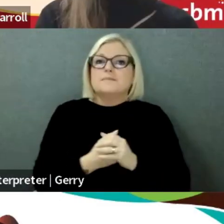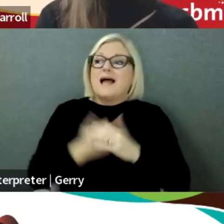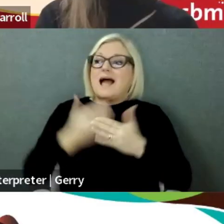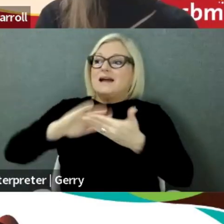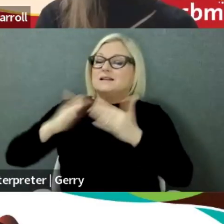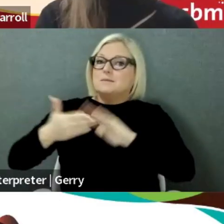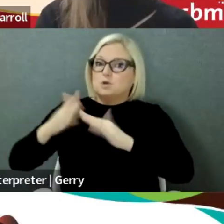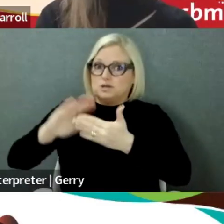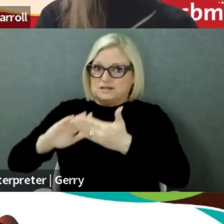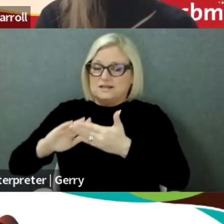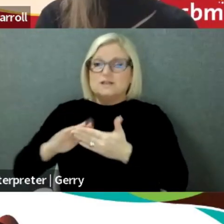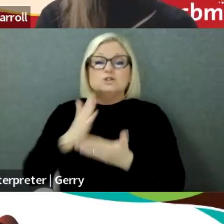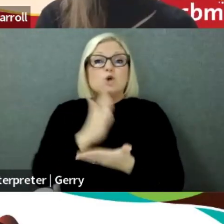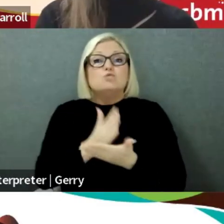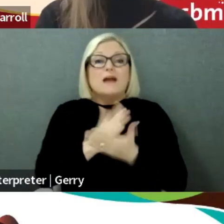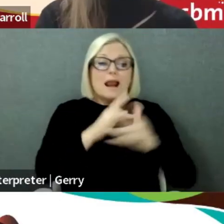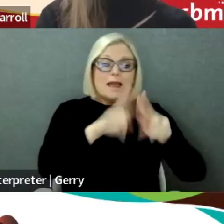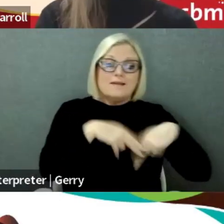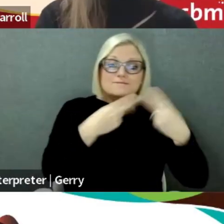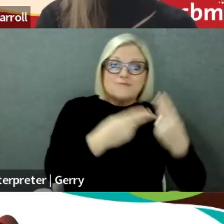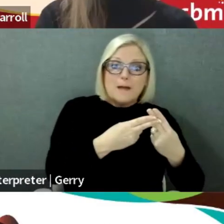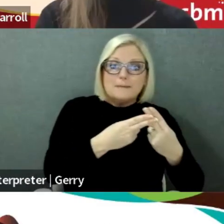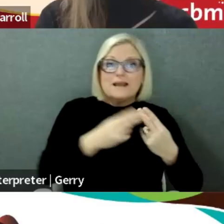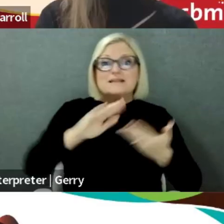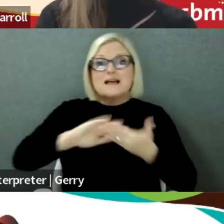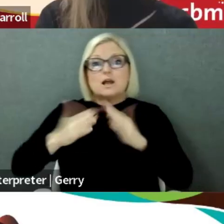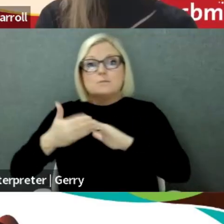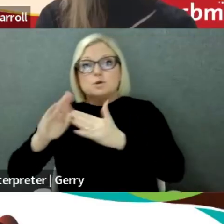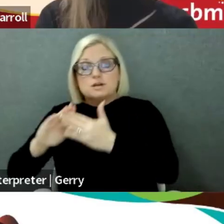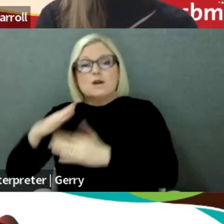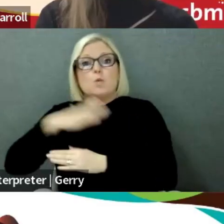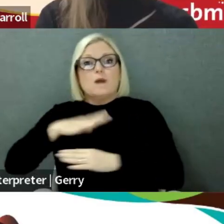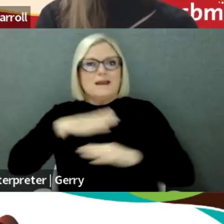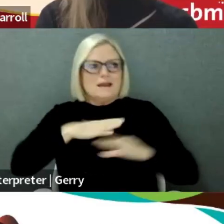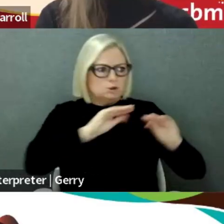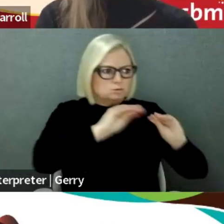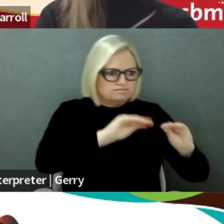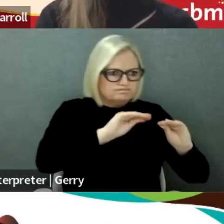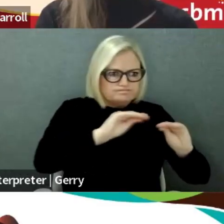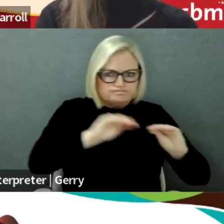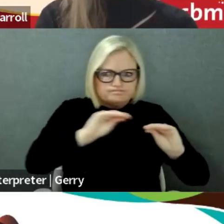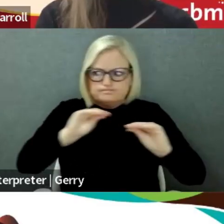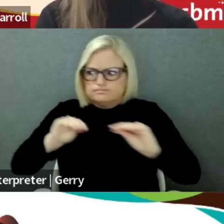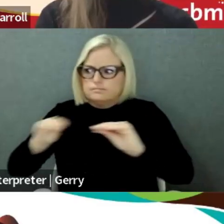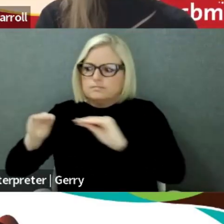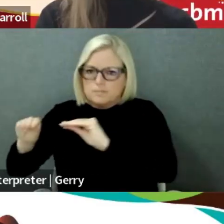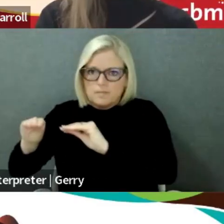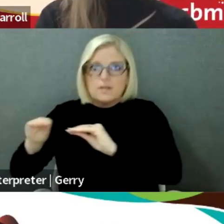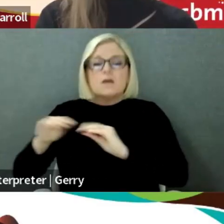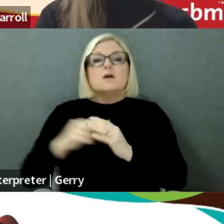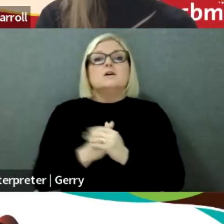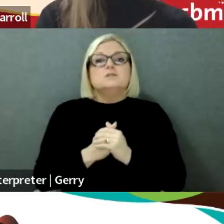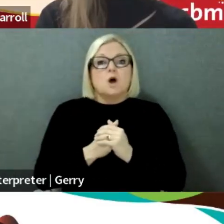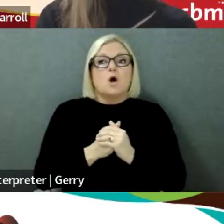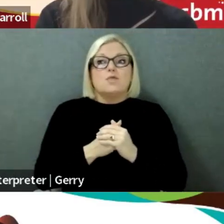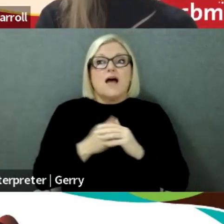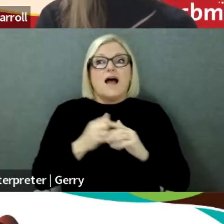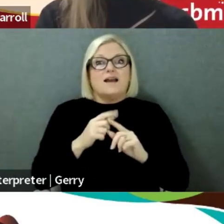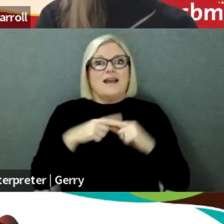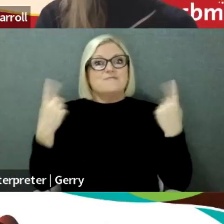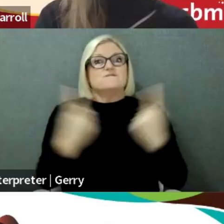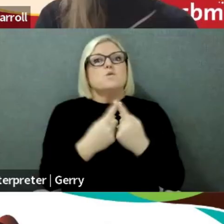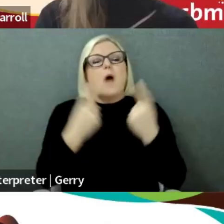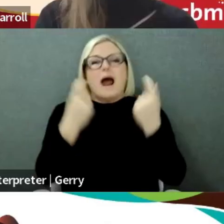people, families, and communities for a lasting period so that inclusion, understanding, and belonging can become real and